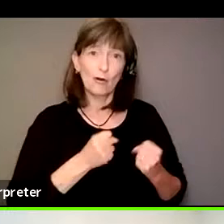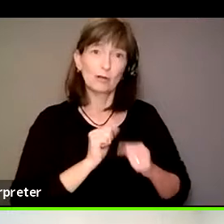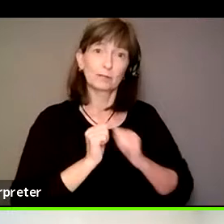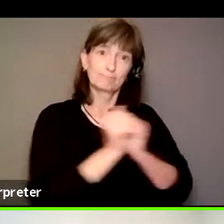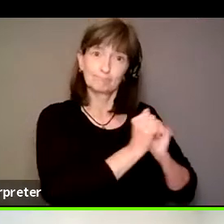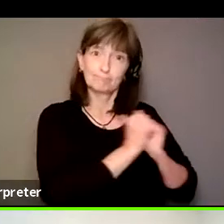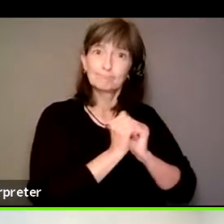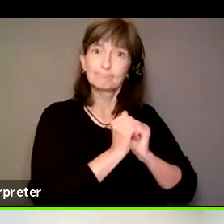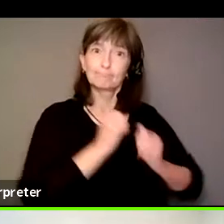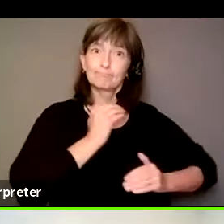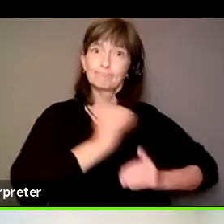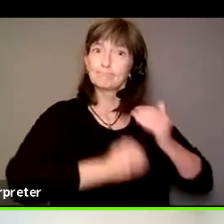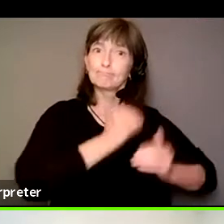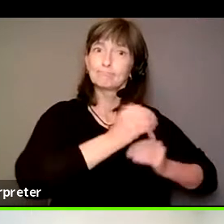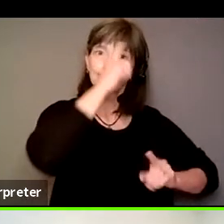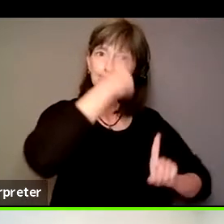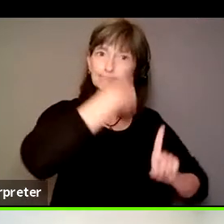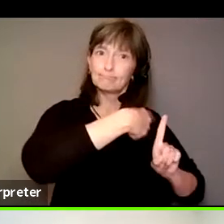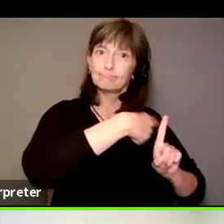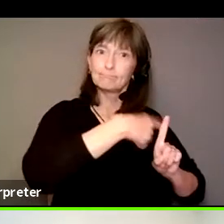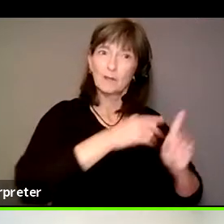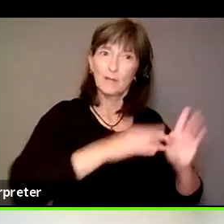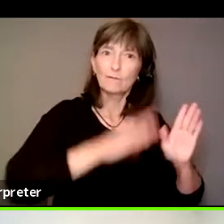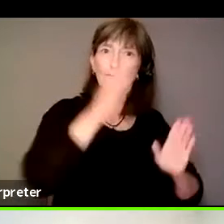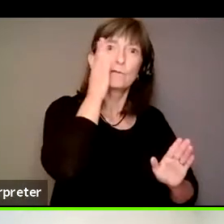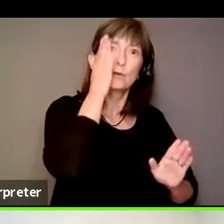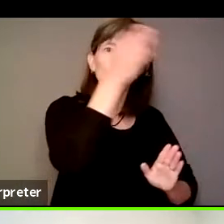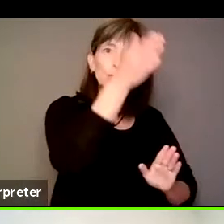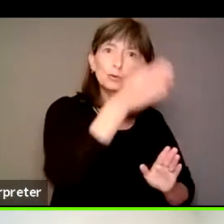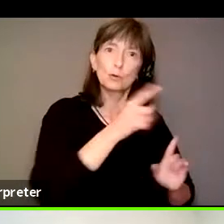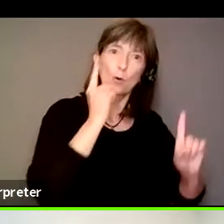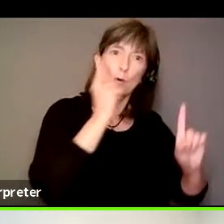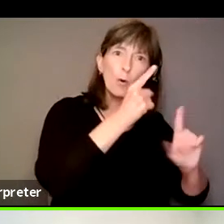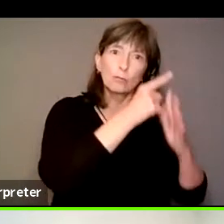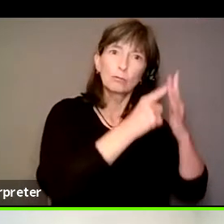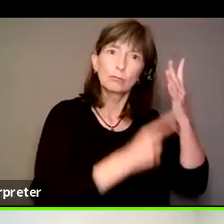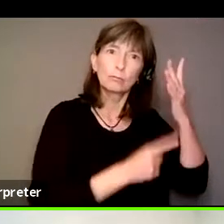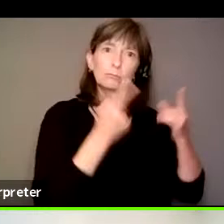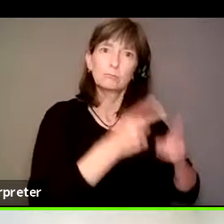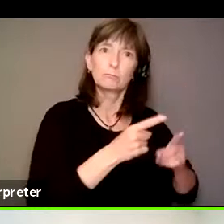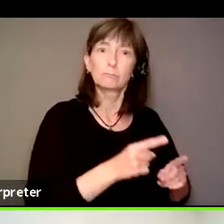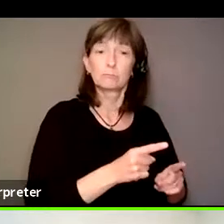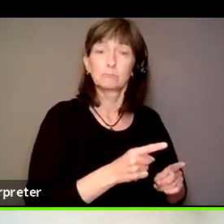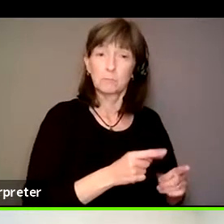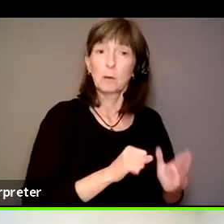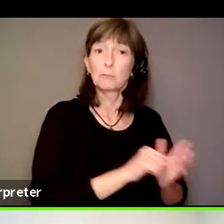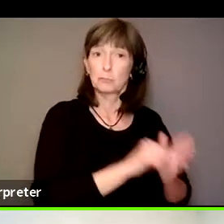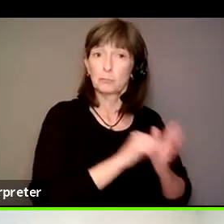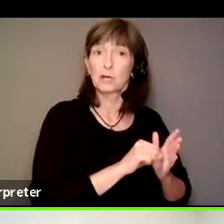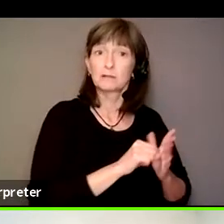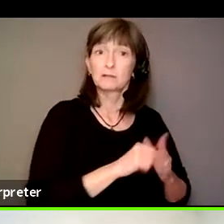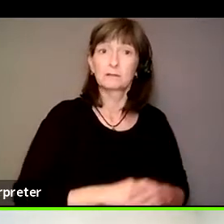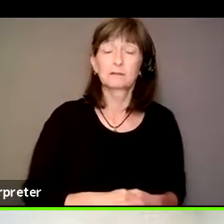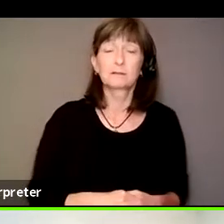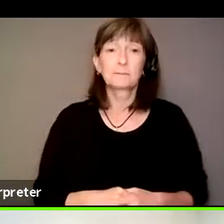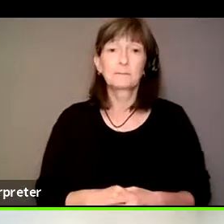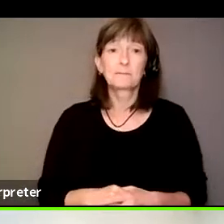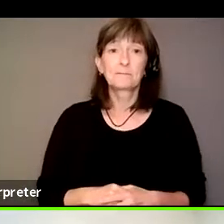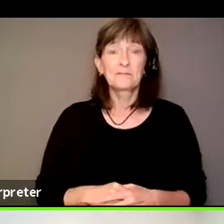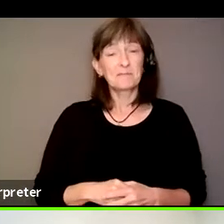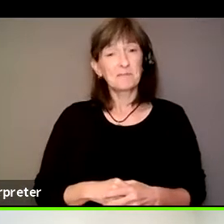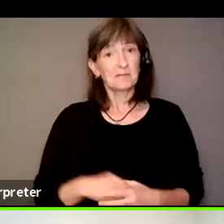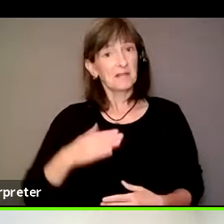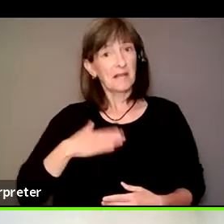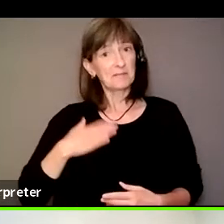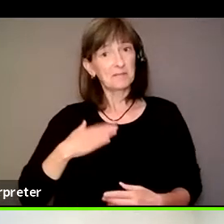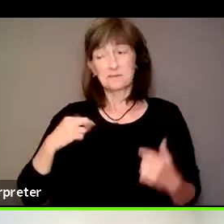moved forward very progressively in our community to make things happen. And I was pleased to know that somebody like me